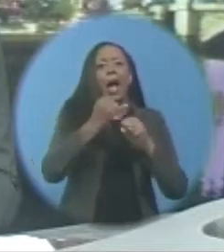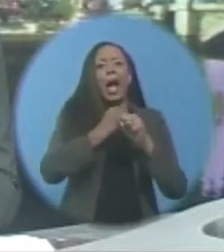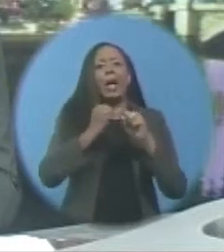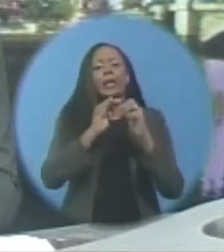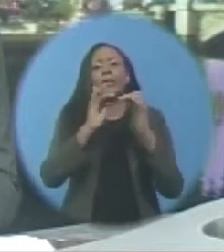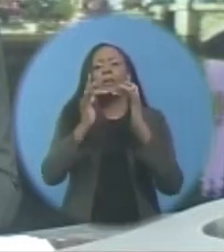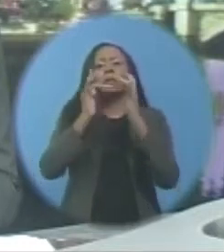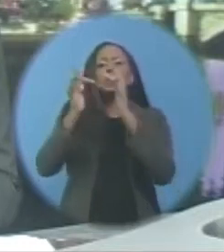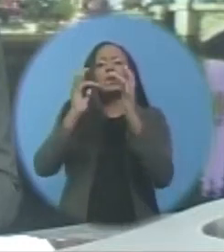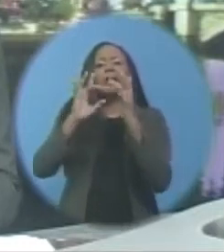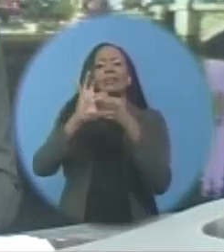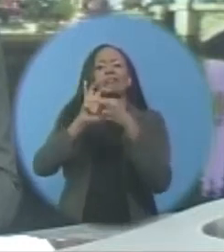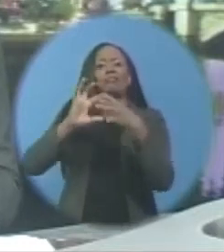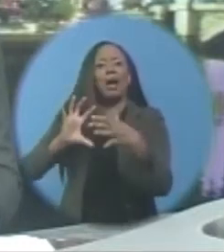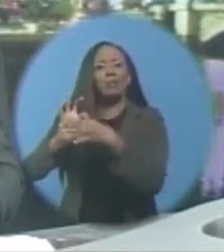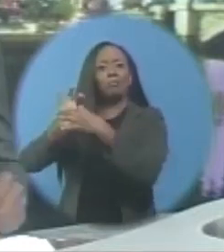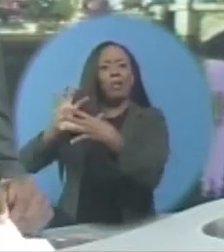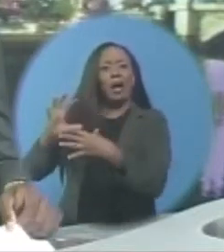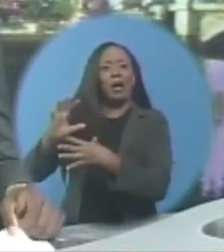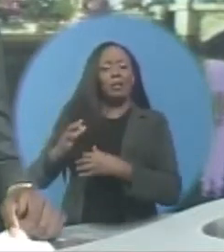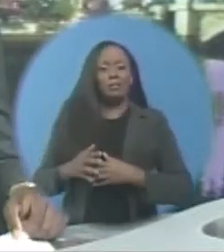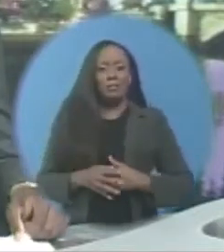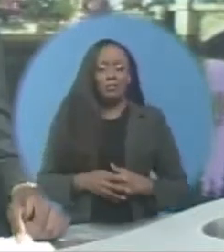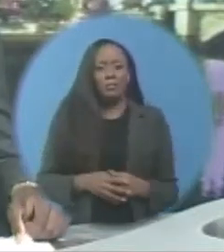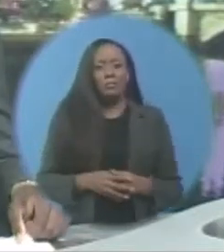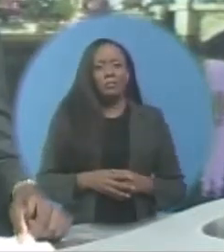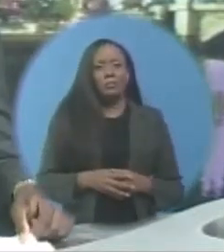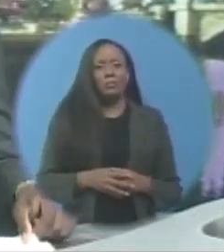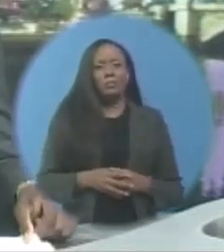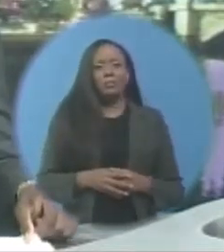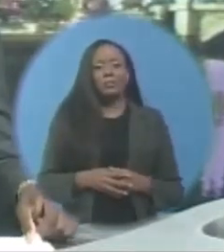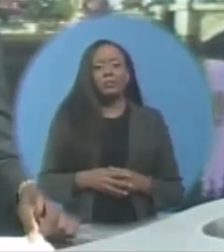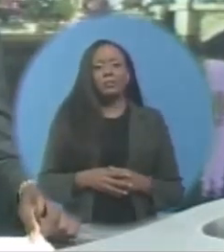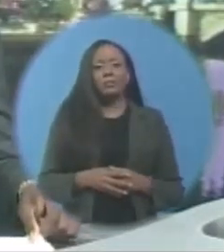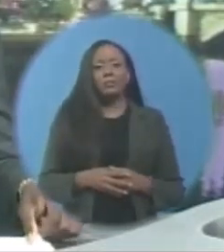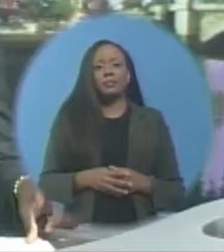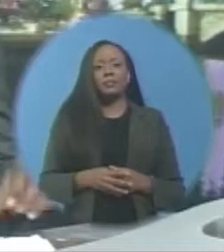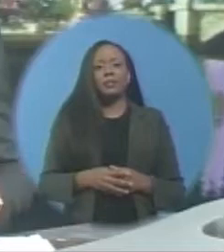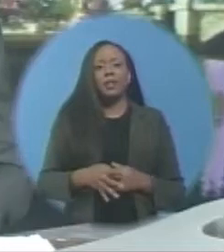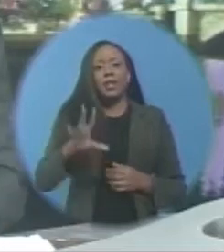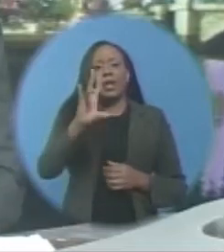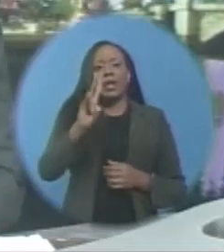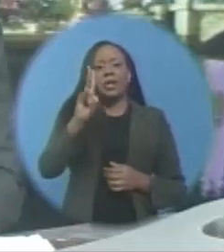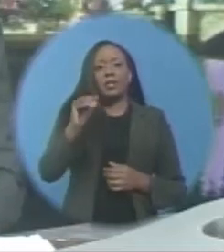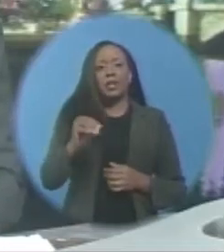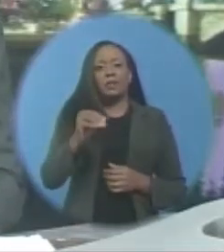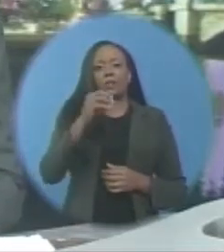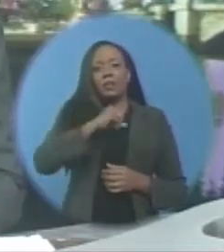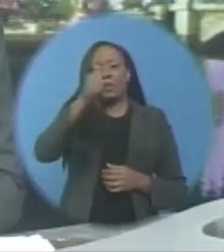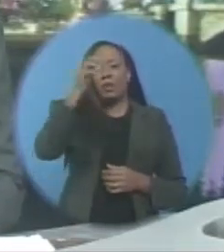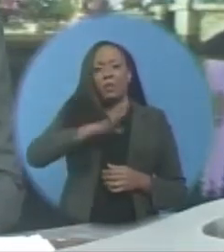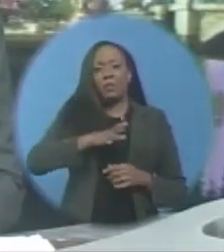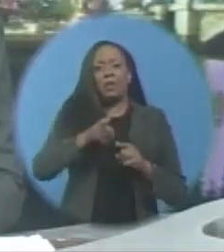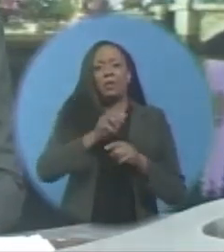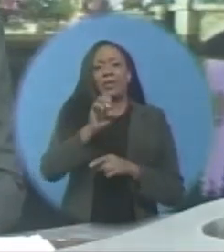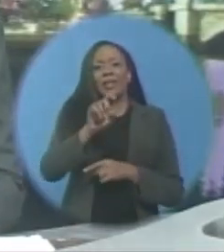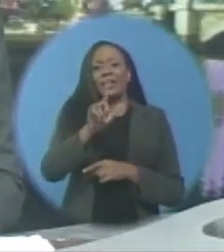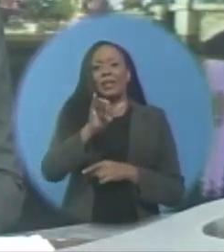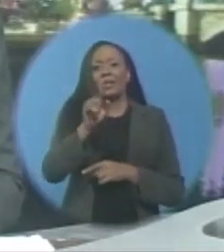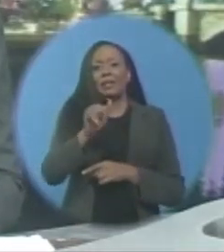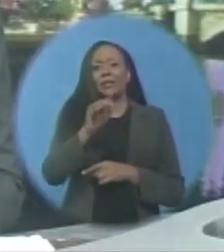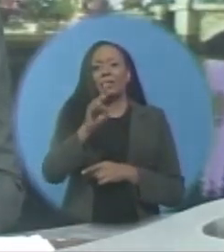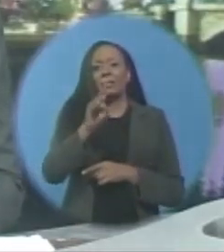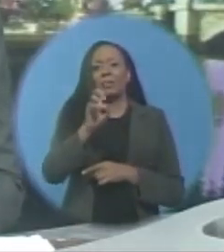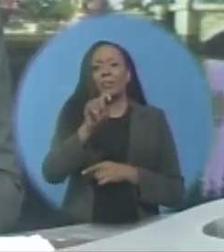unsure about the extent of the damage. 70-year-old Kishore Santani of Elizabeth Park, Christchurch, is